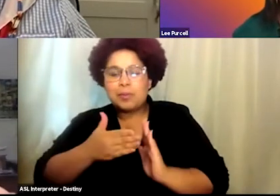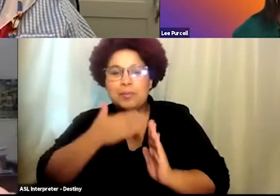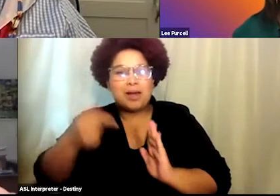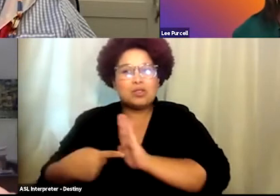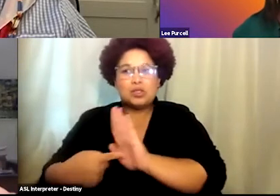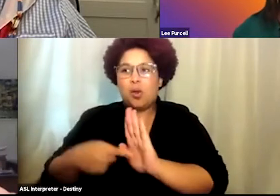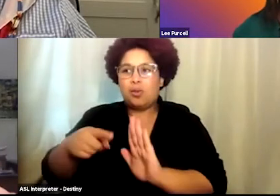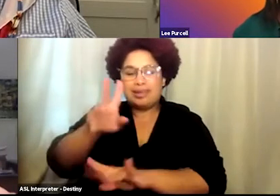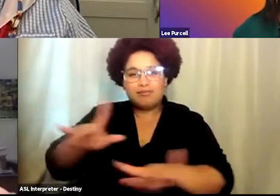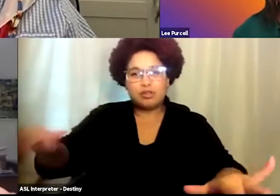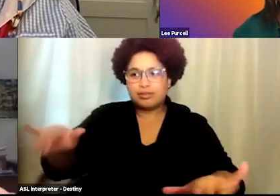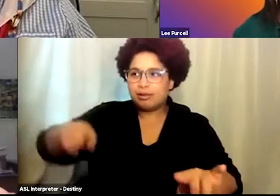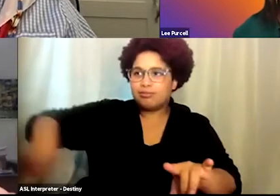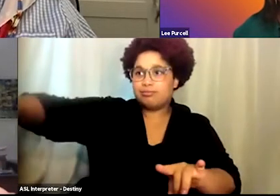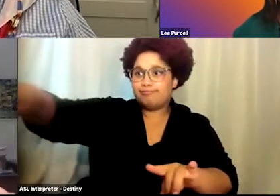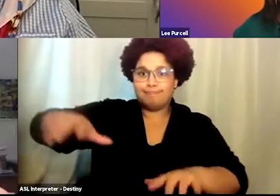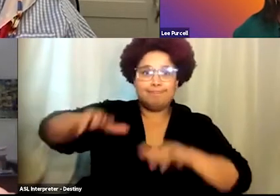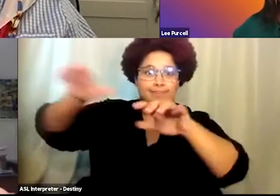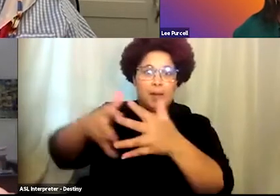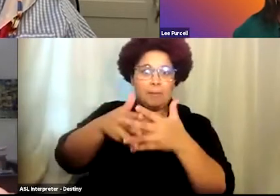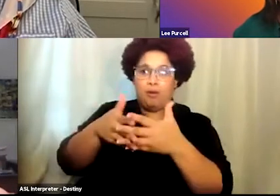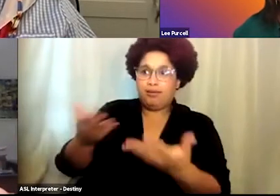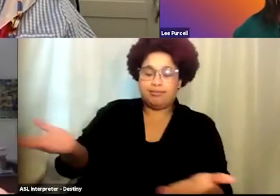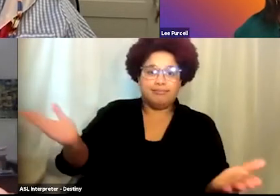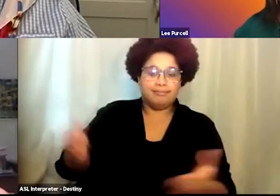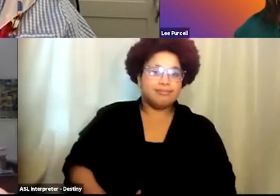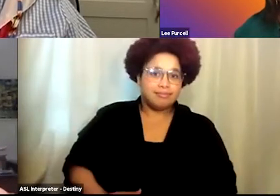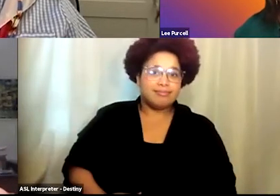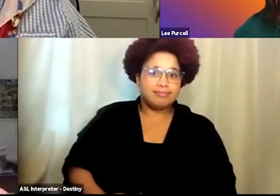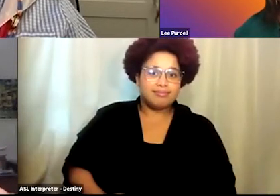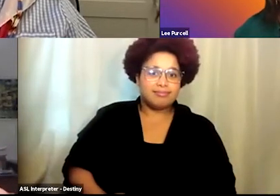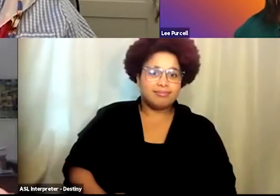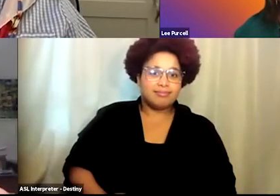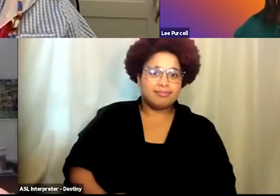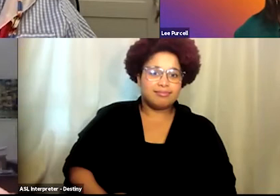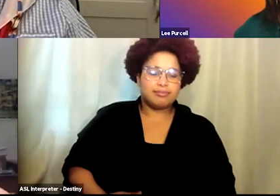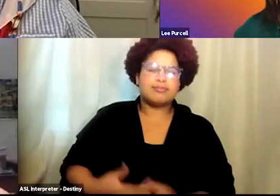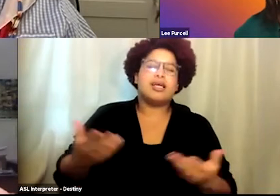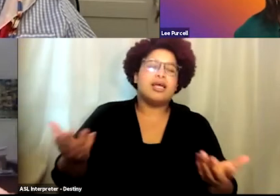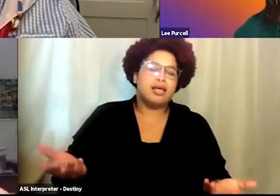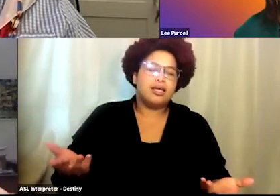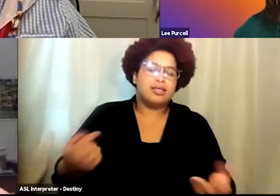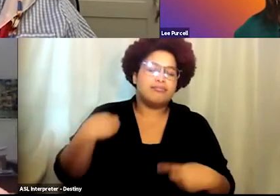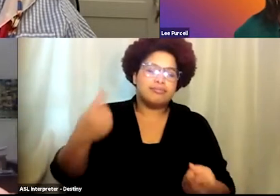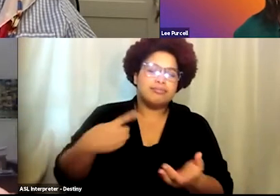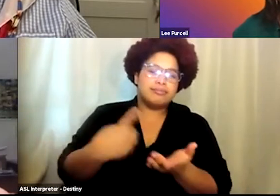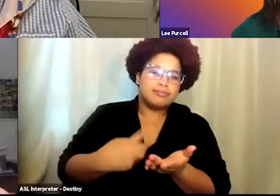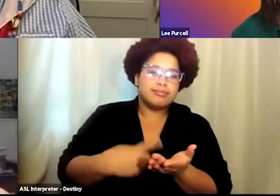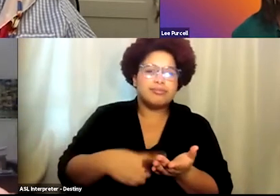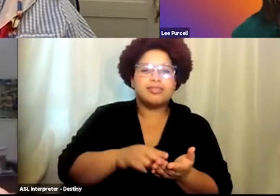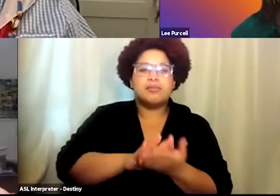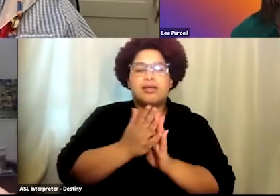diversity of the American scene. Now, I think we've all heard enough discussions that have kind of spiraled into